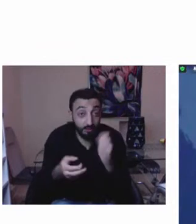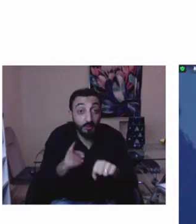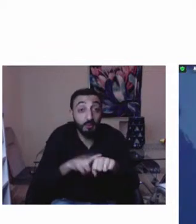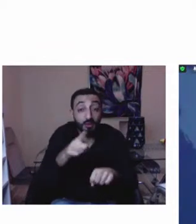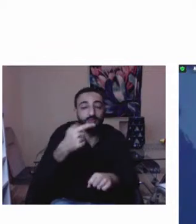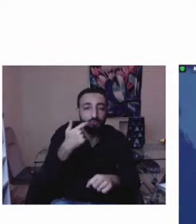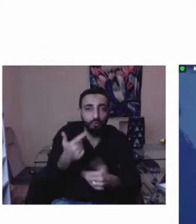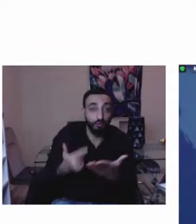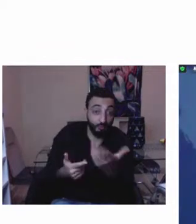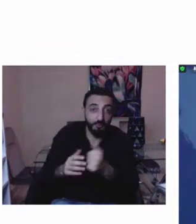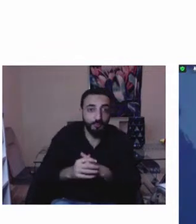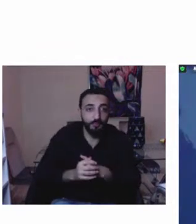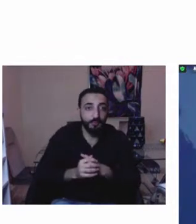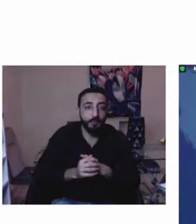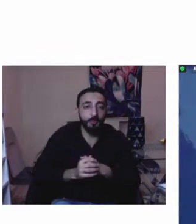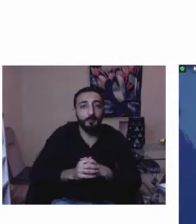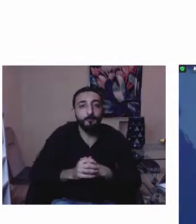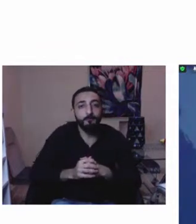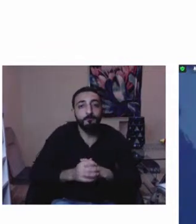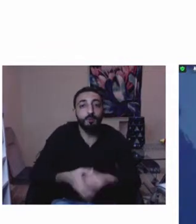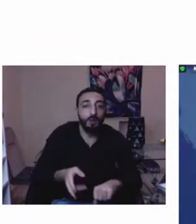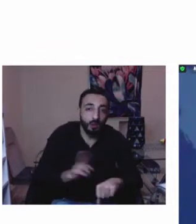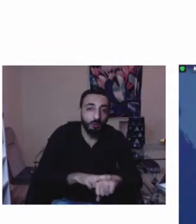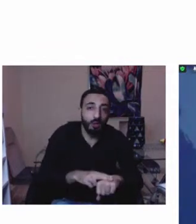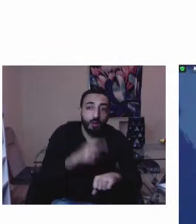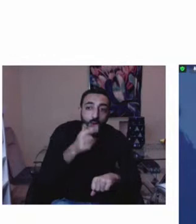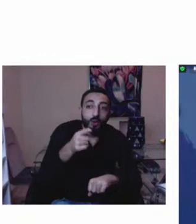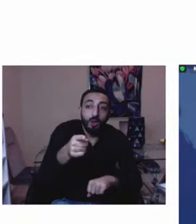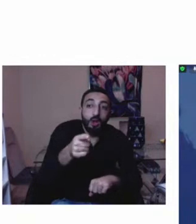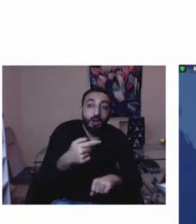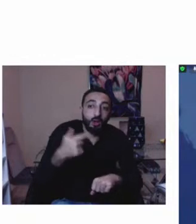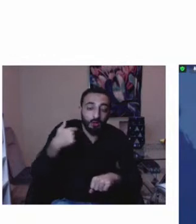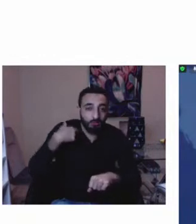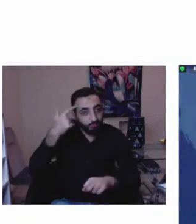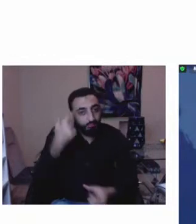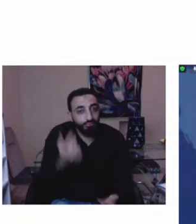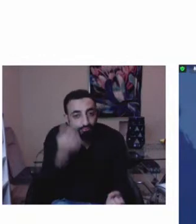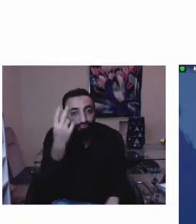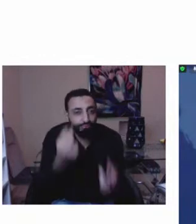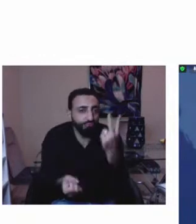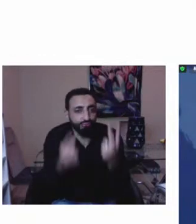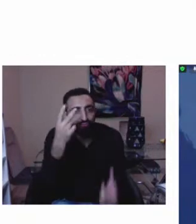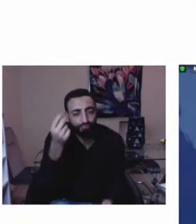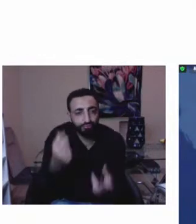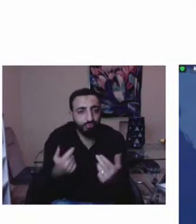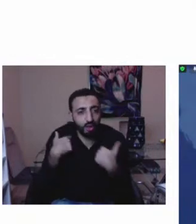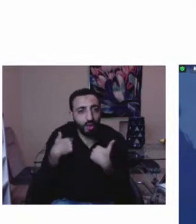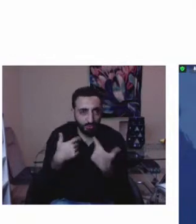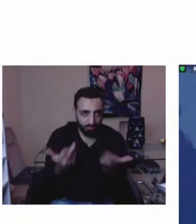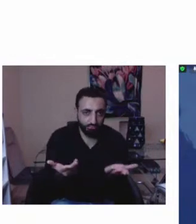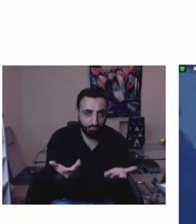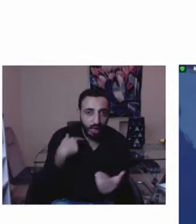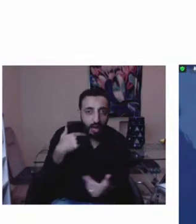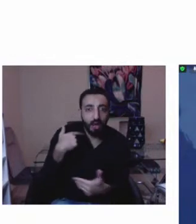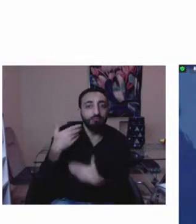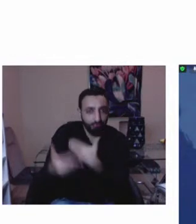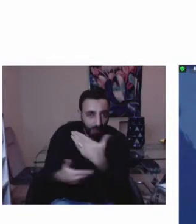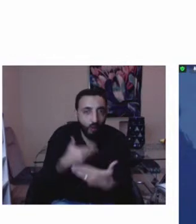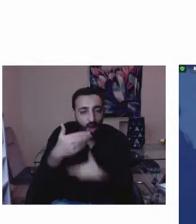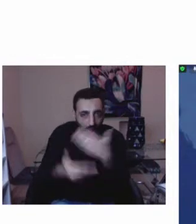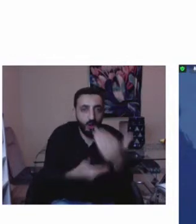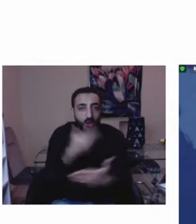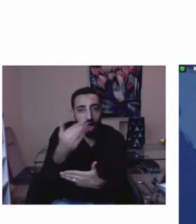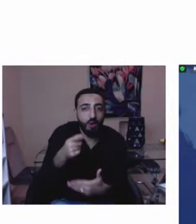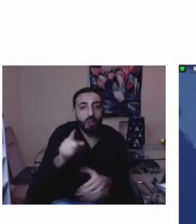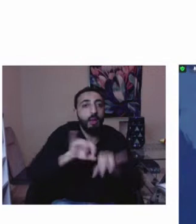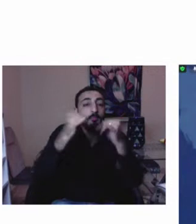criteria and how local organizations operate also applies to youth organizations. Donors simply have to